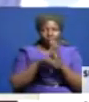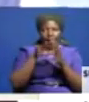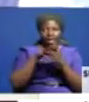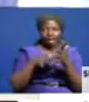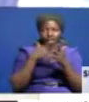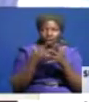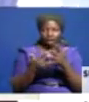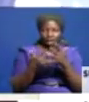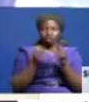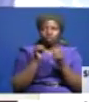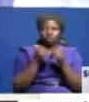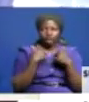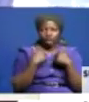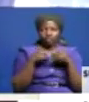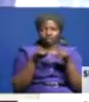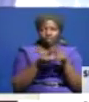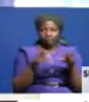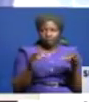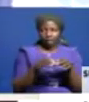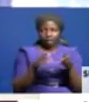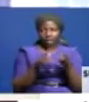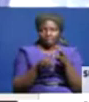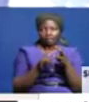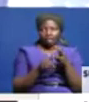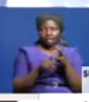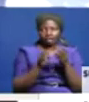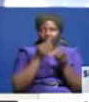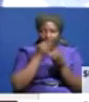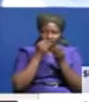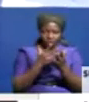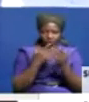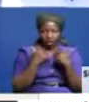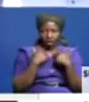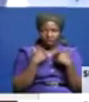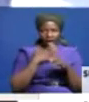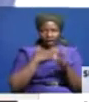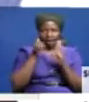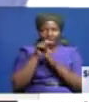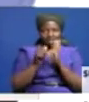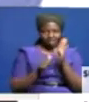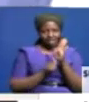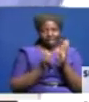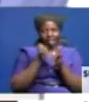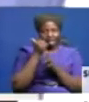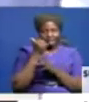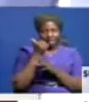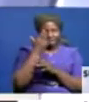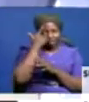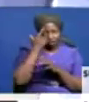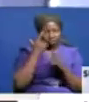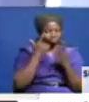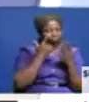as a party. Number three is the content we have. Our agenda was not personalized to people. We